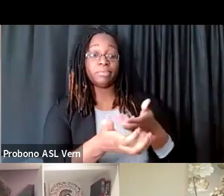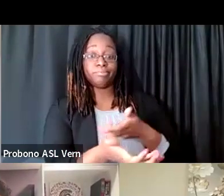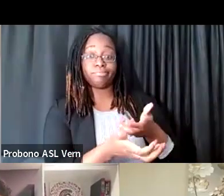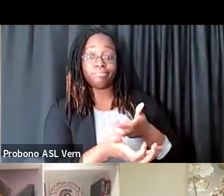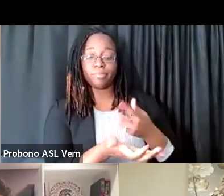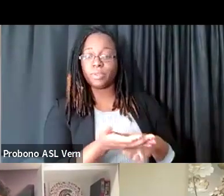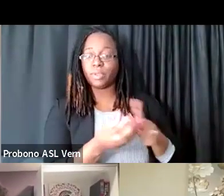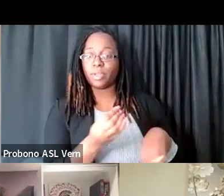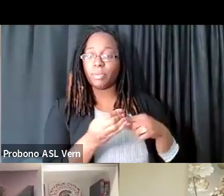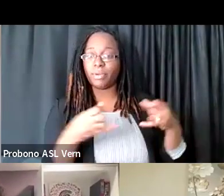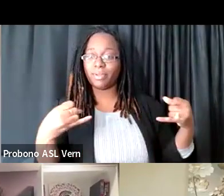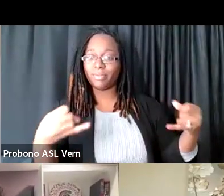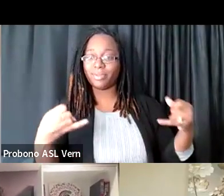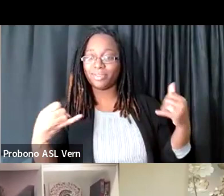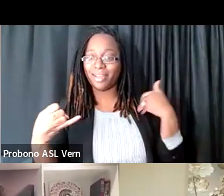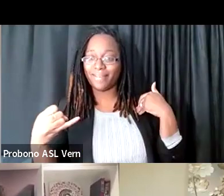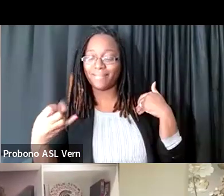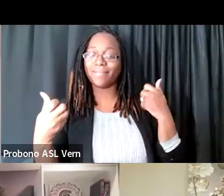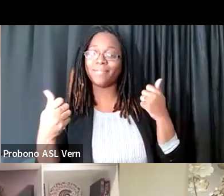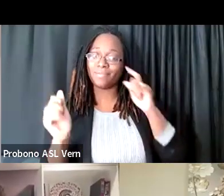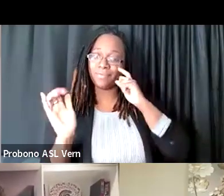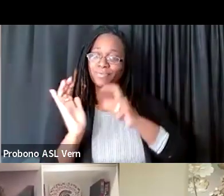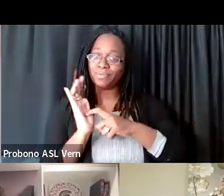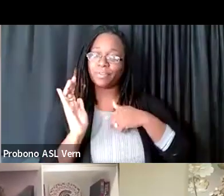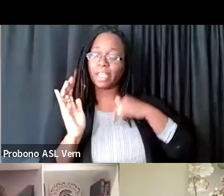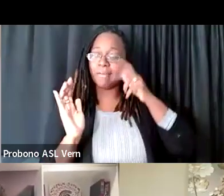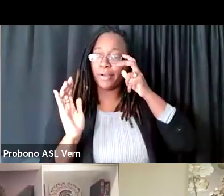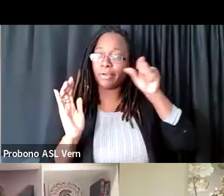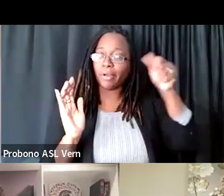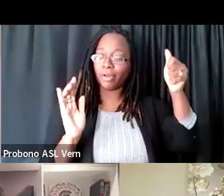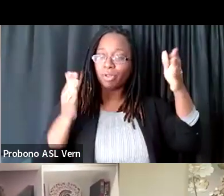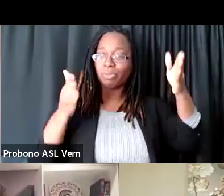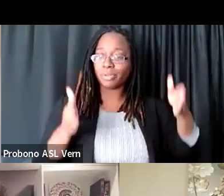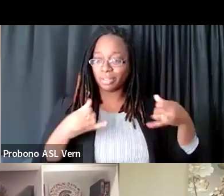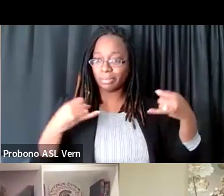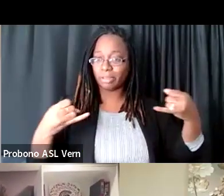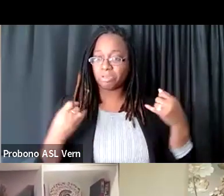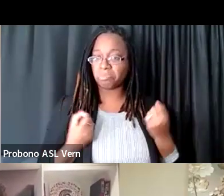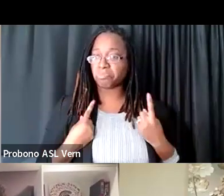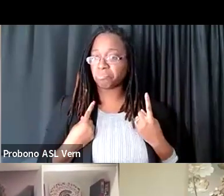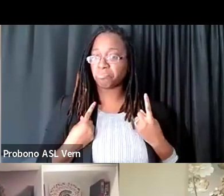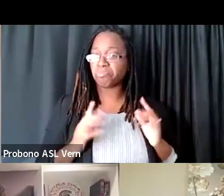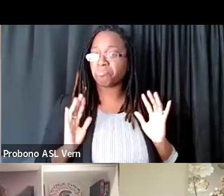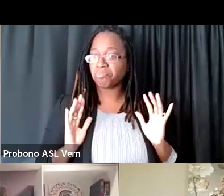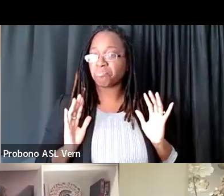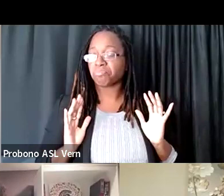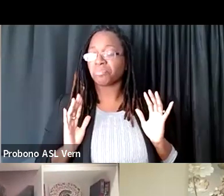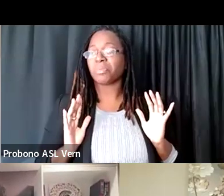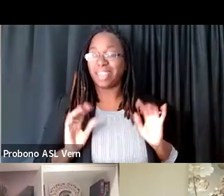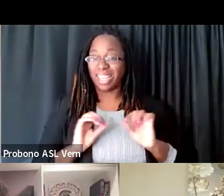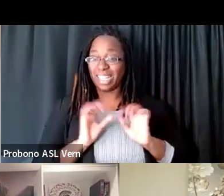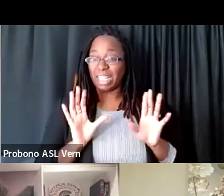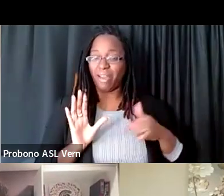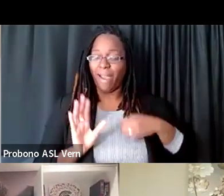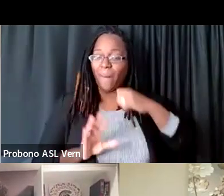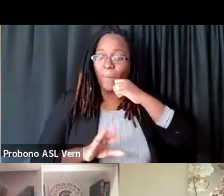their boundaries and acknowledging that they've heard the other person's boundaries and being clear that they will not touch the